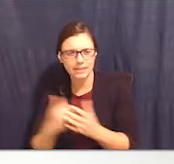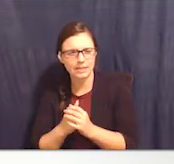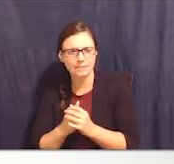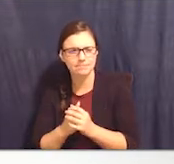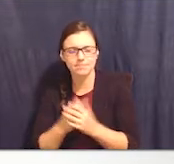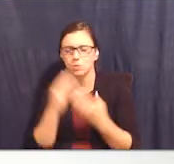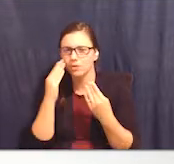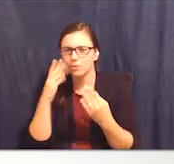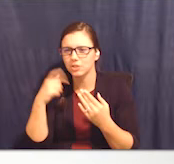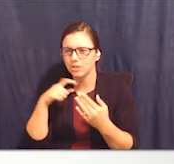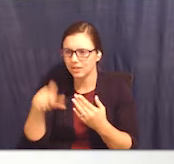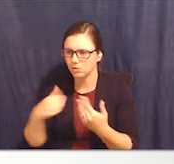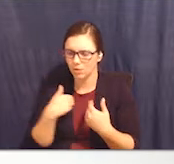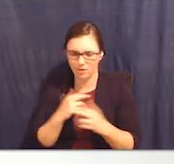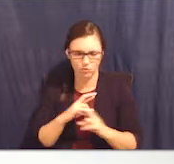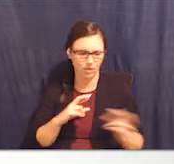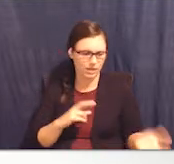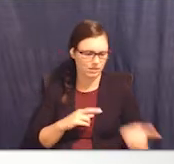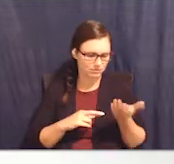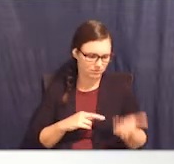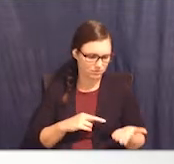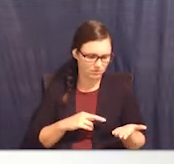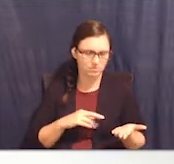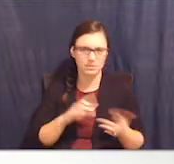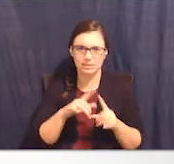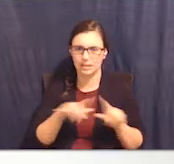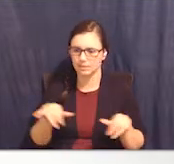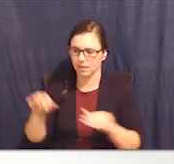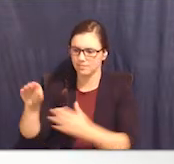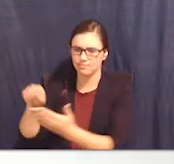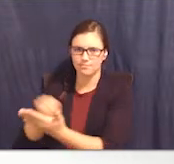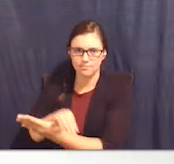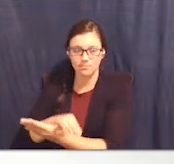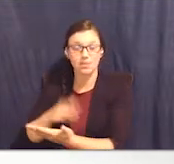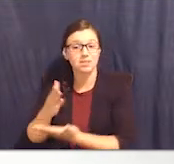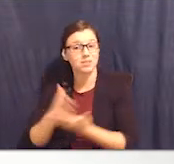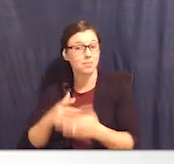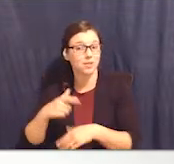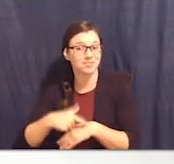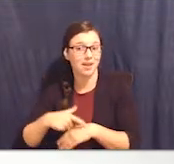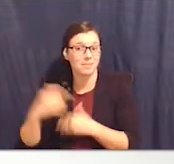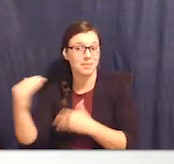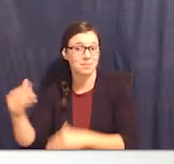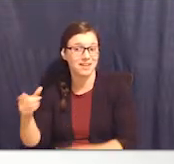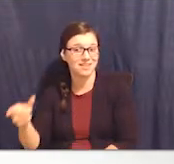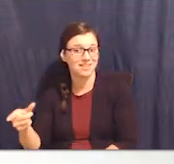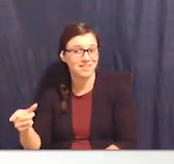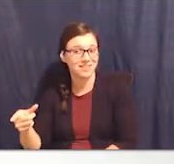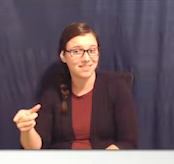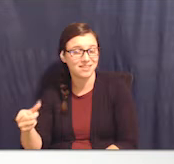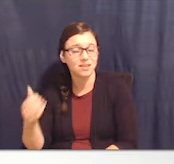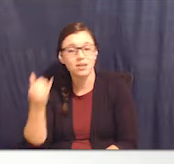even if it is a volunteer job. And then interviewing skills.